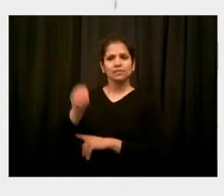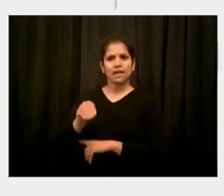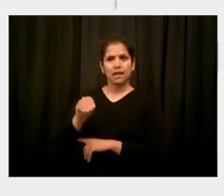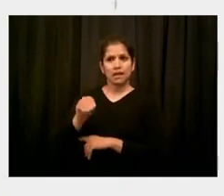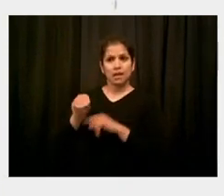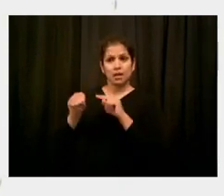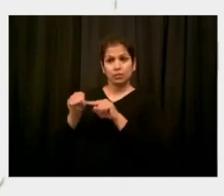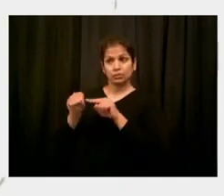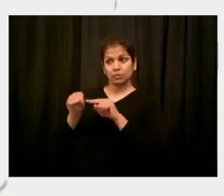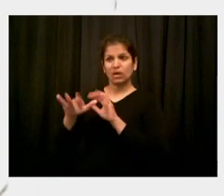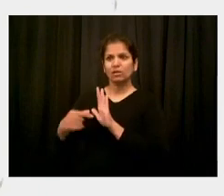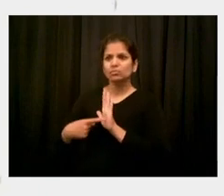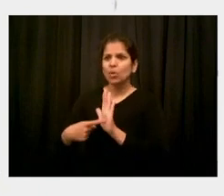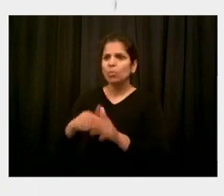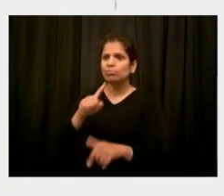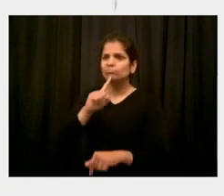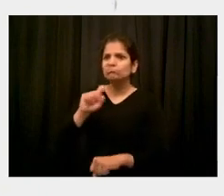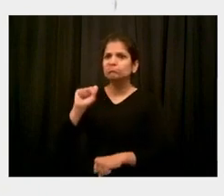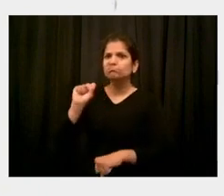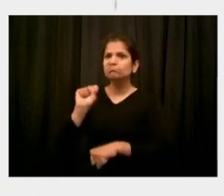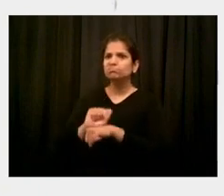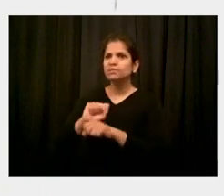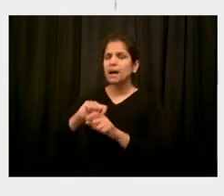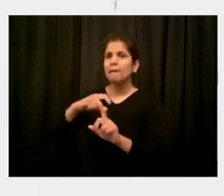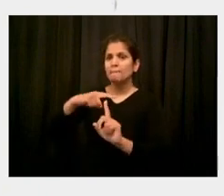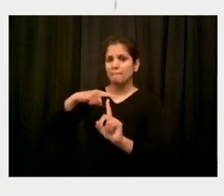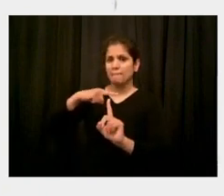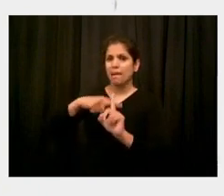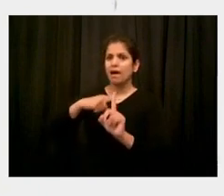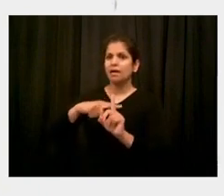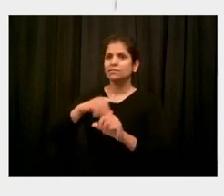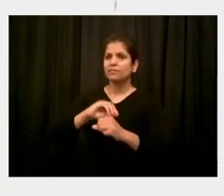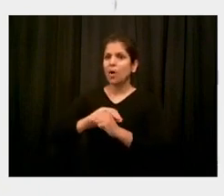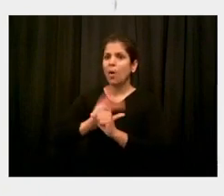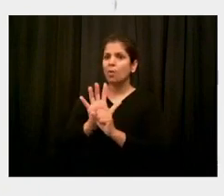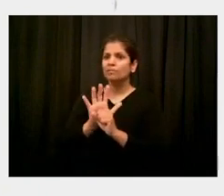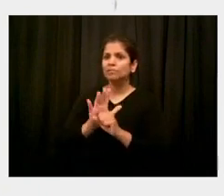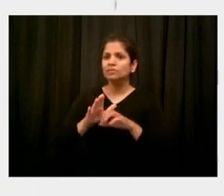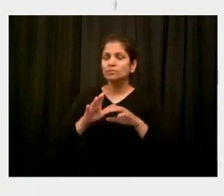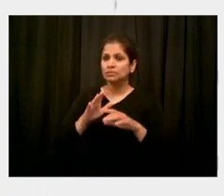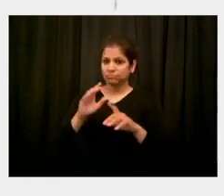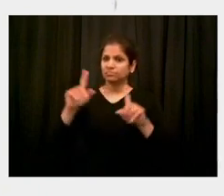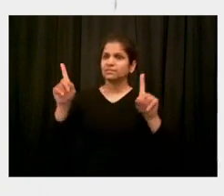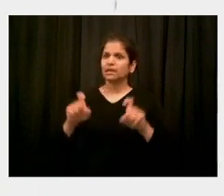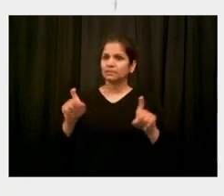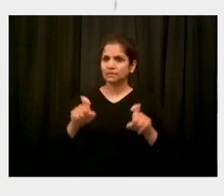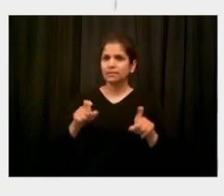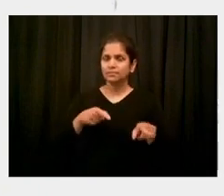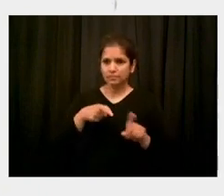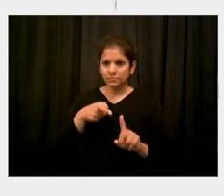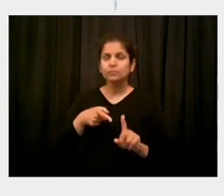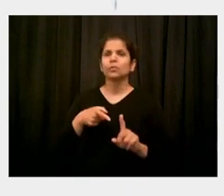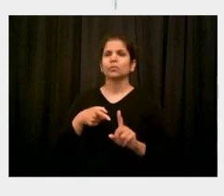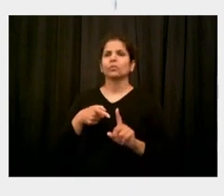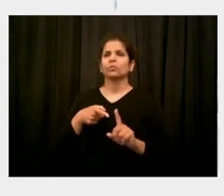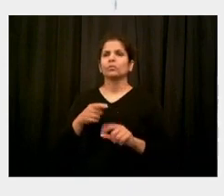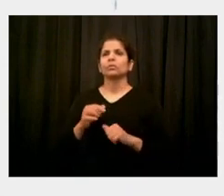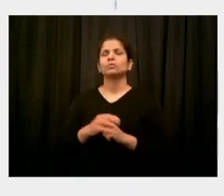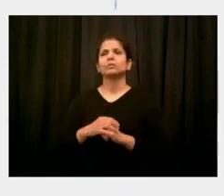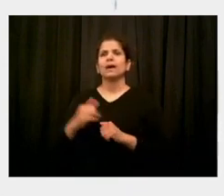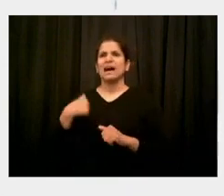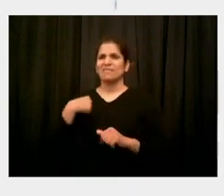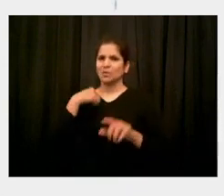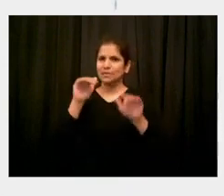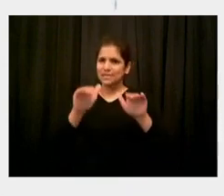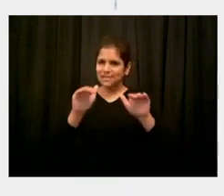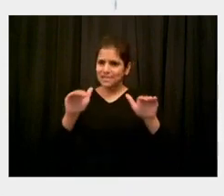a positive test for COVID-19. And I'll just remind folks that typically what we are seeing